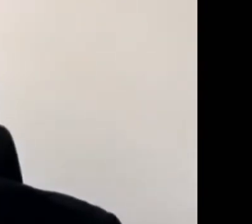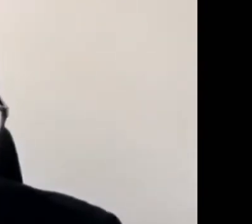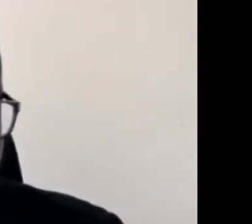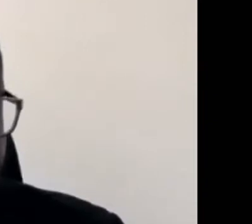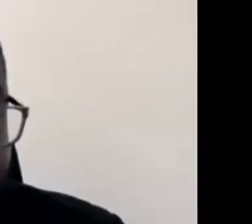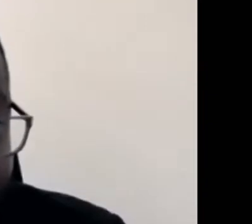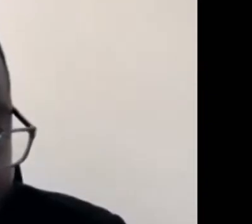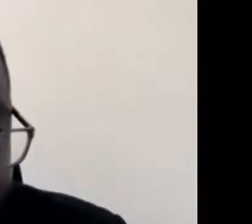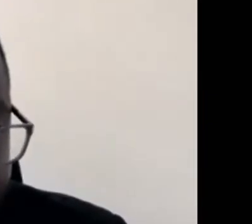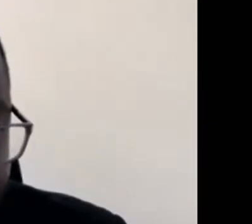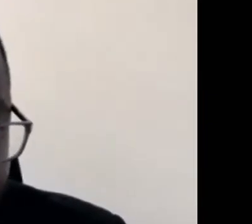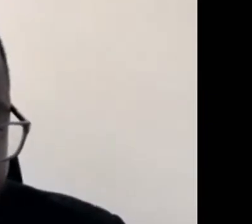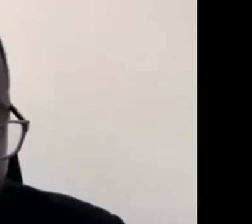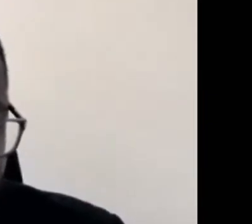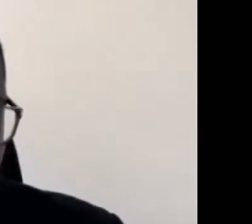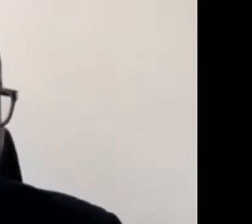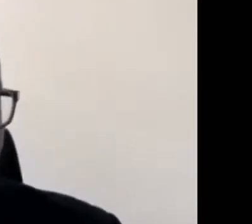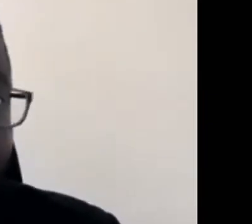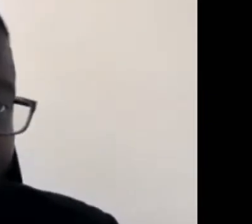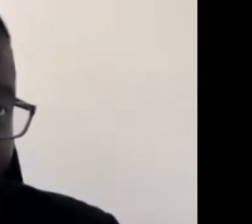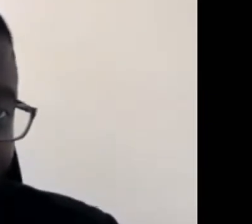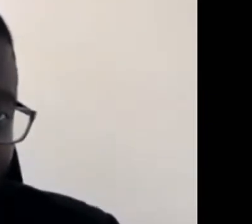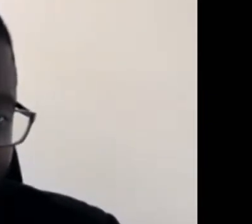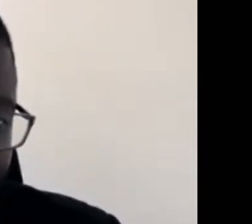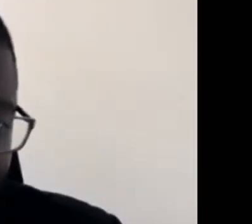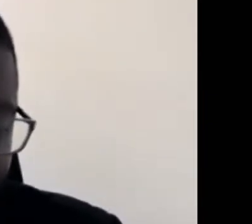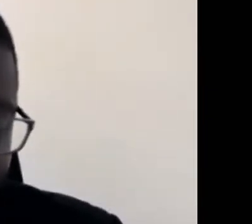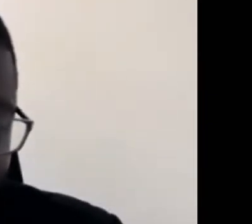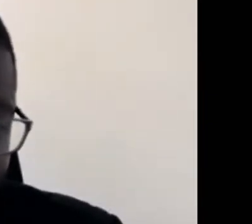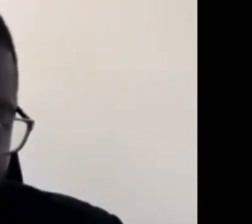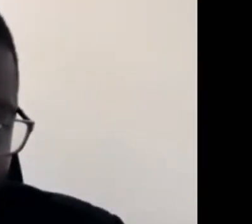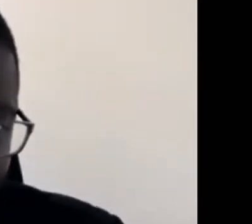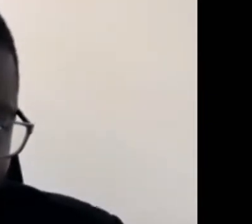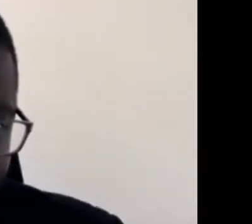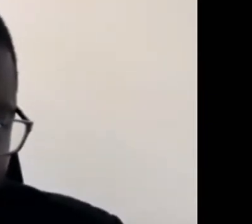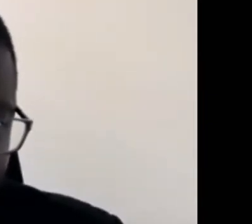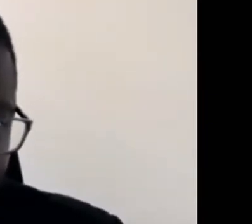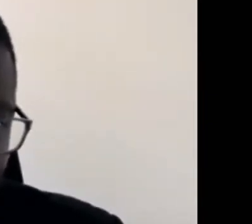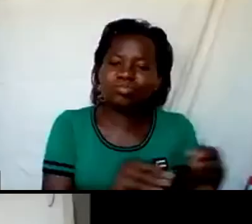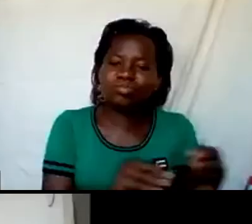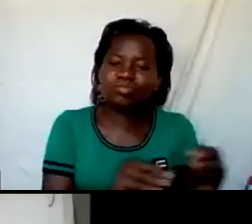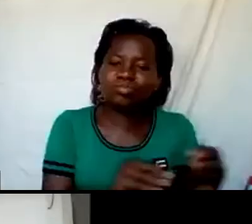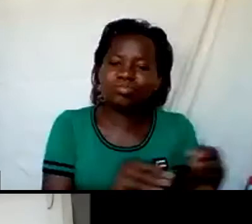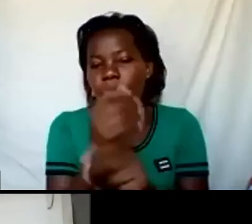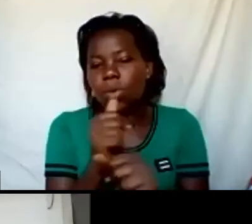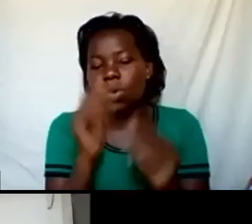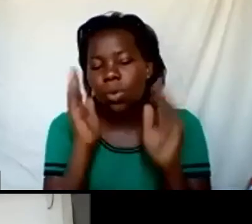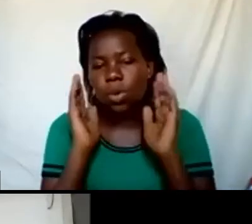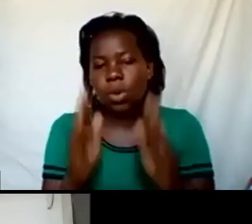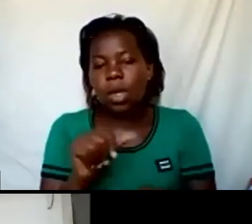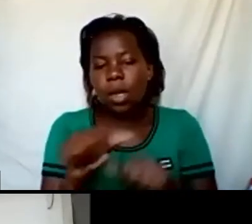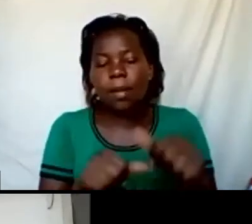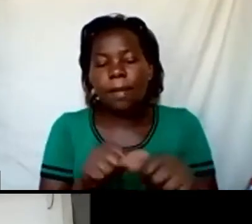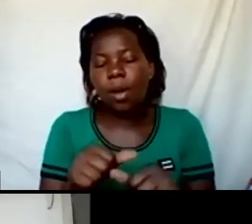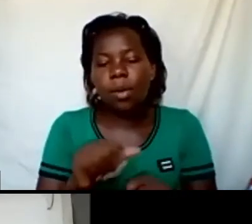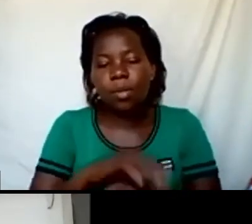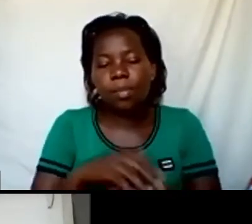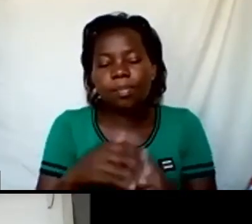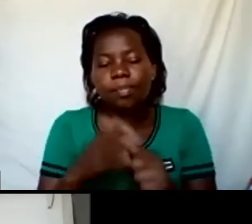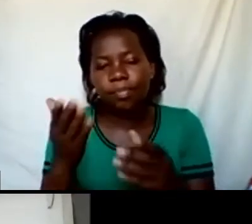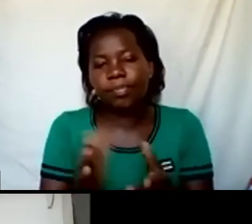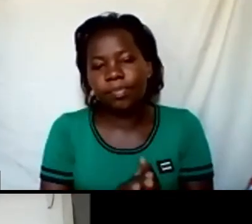Uganda Industrial Research Institute. We are so many entities that are assisting manufacturing. Don't be a stranger to us. Get in touch with